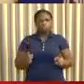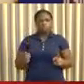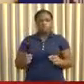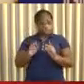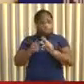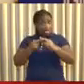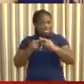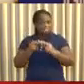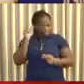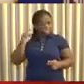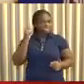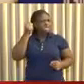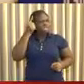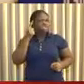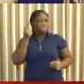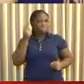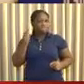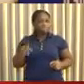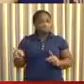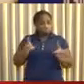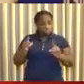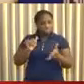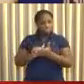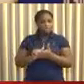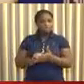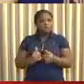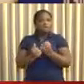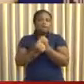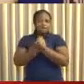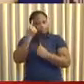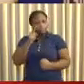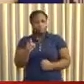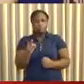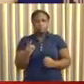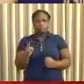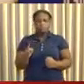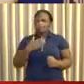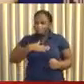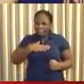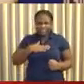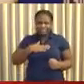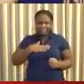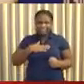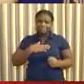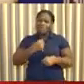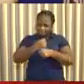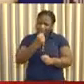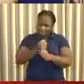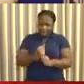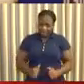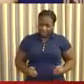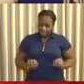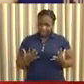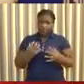will understand you're doing this out of love for them. Please make that